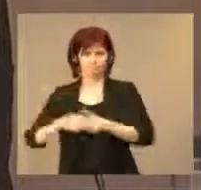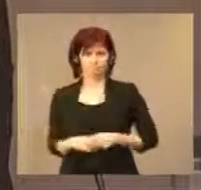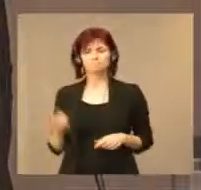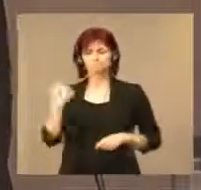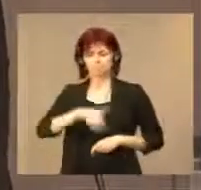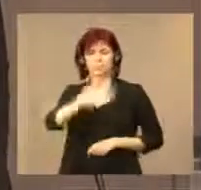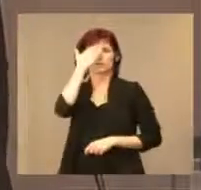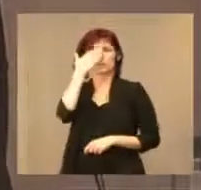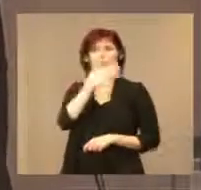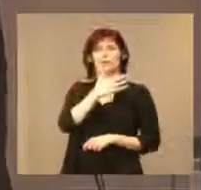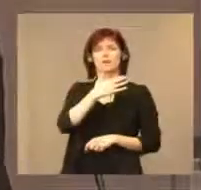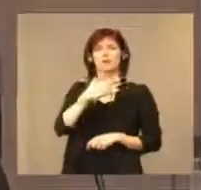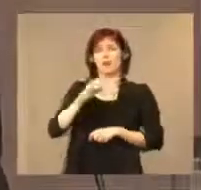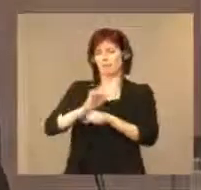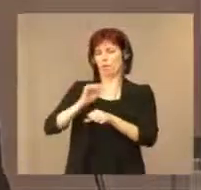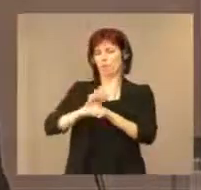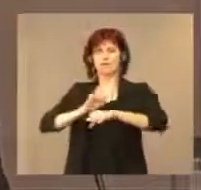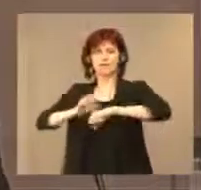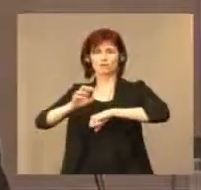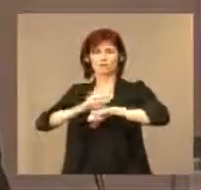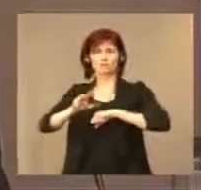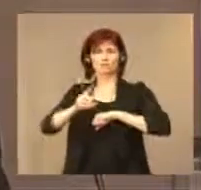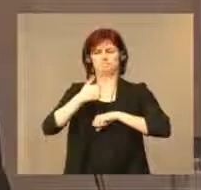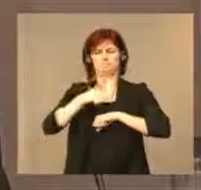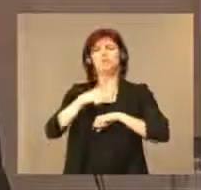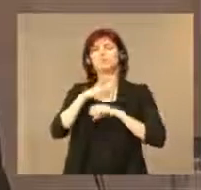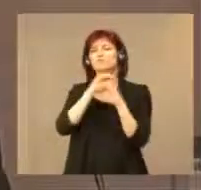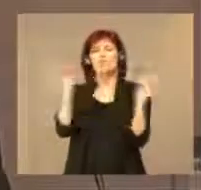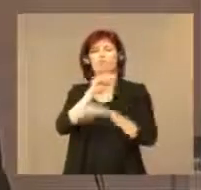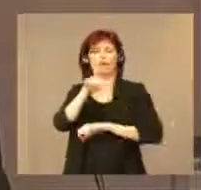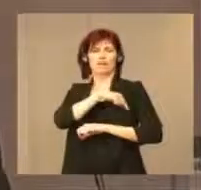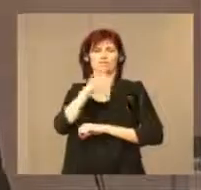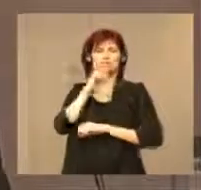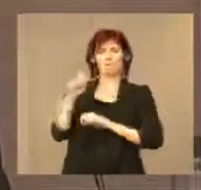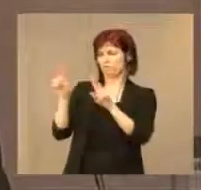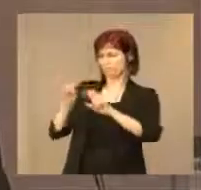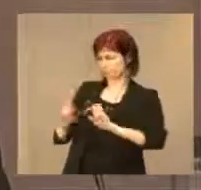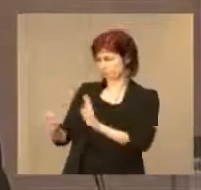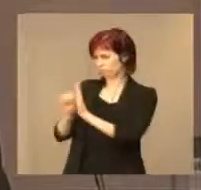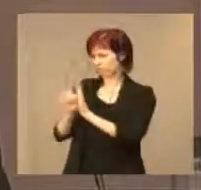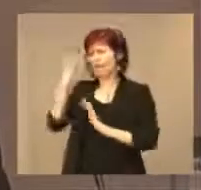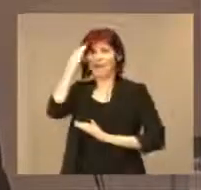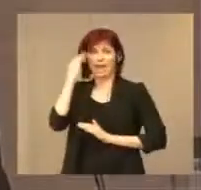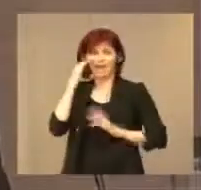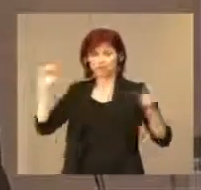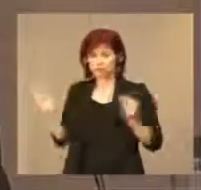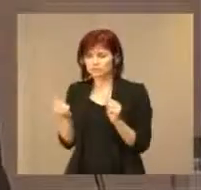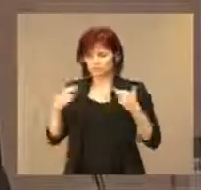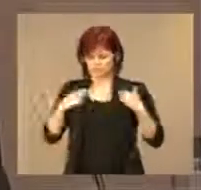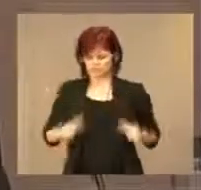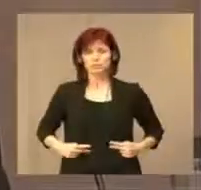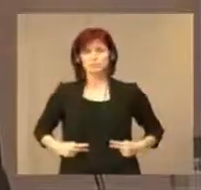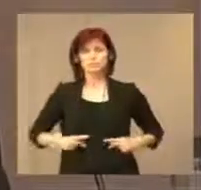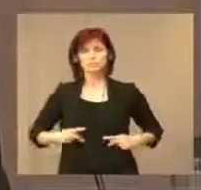counselors are not qualified to make diagnosis nor work with clients with specific disabilities such as head injuries, physical disabilities,